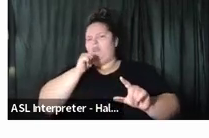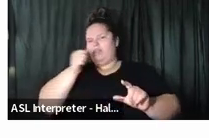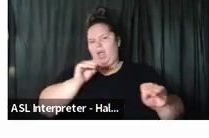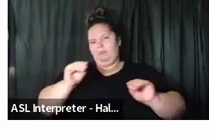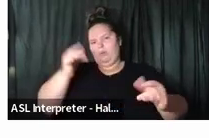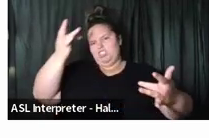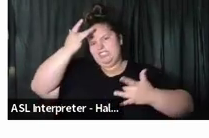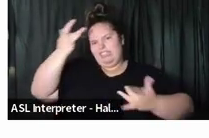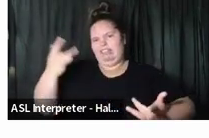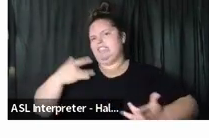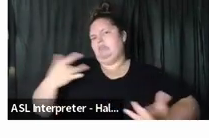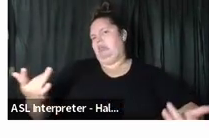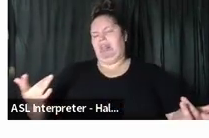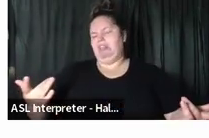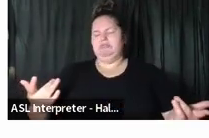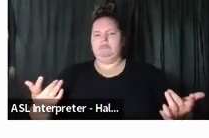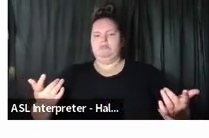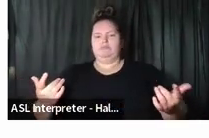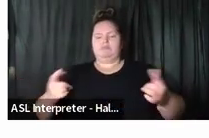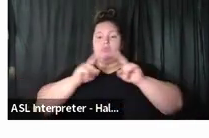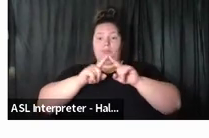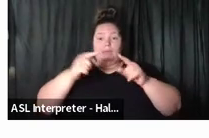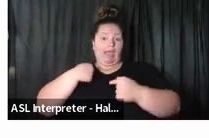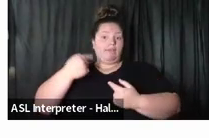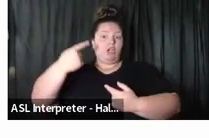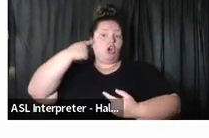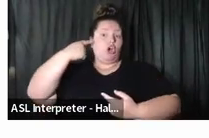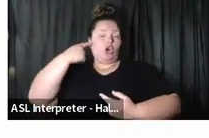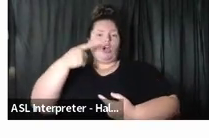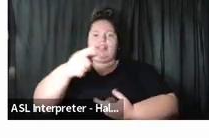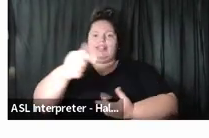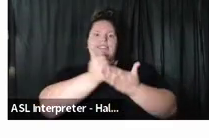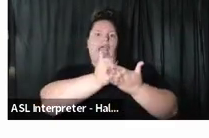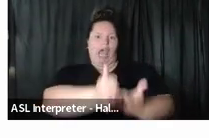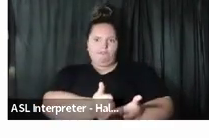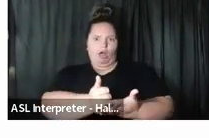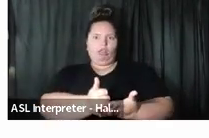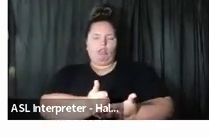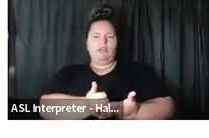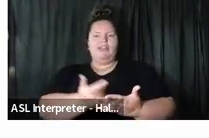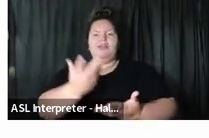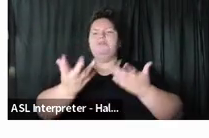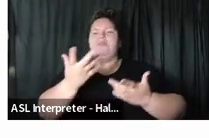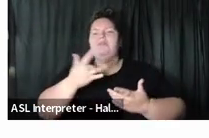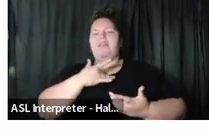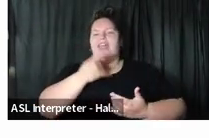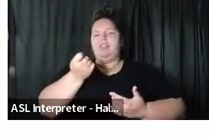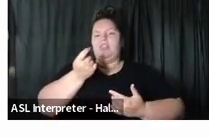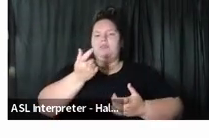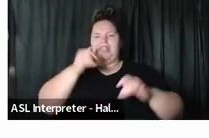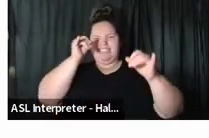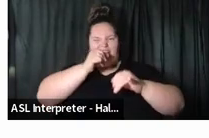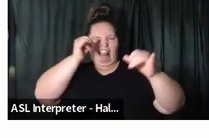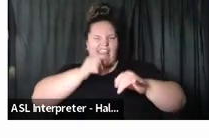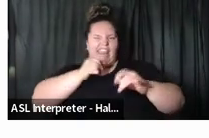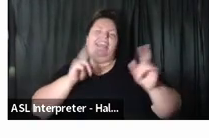motion sickness. But I have heard that it's been super helpful. Like you might feel a little goofy wearing them, but it's a lot better